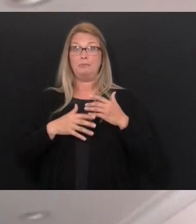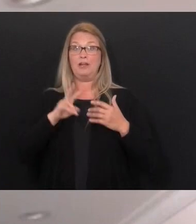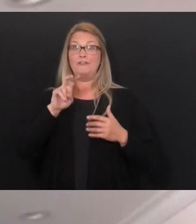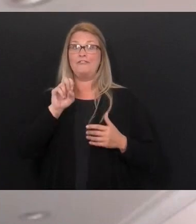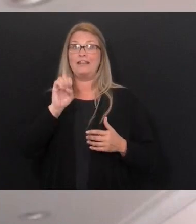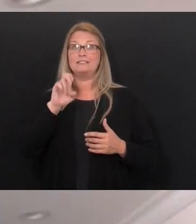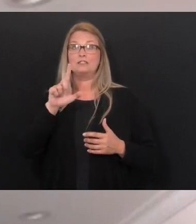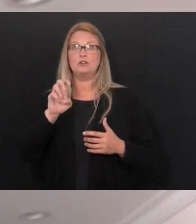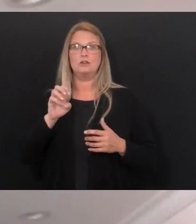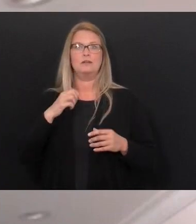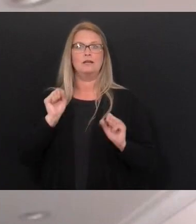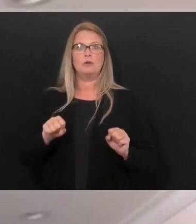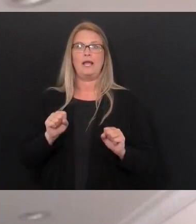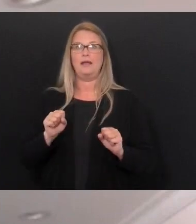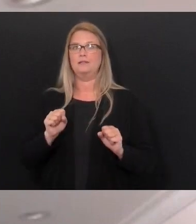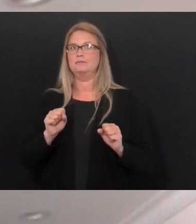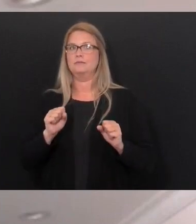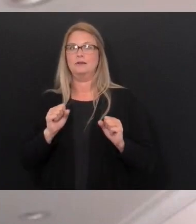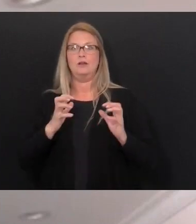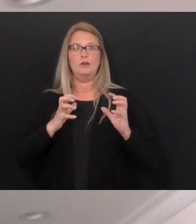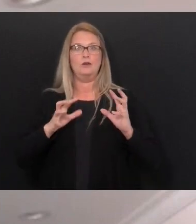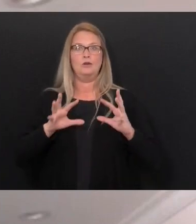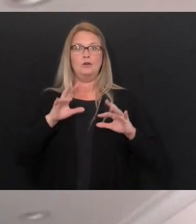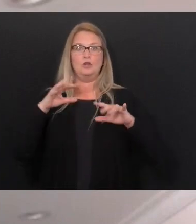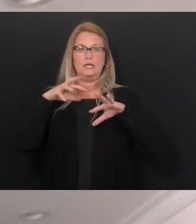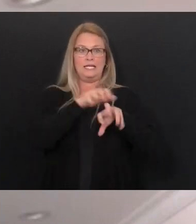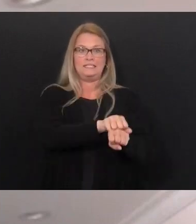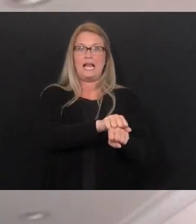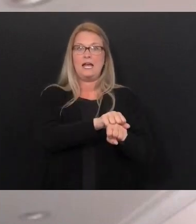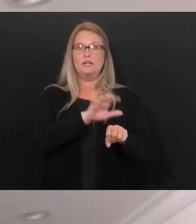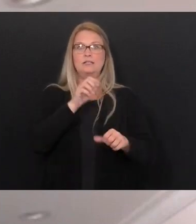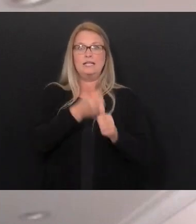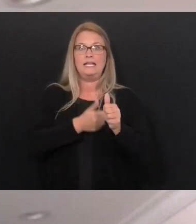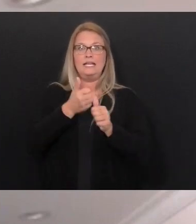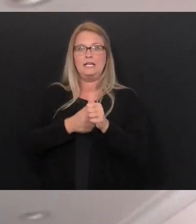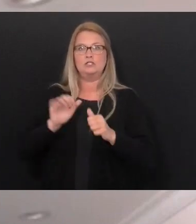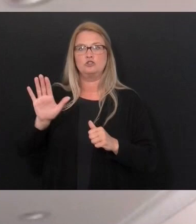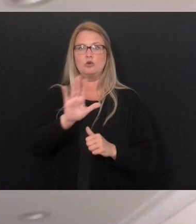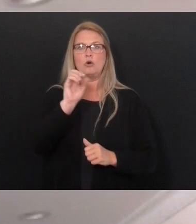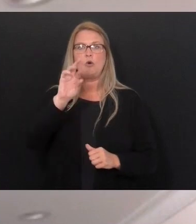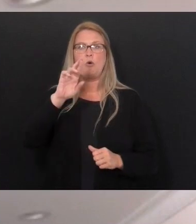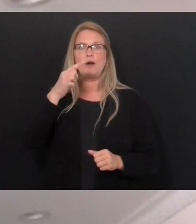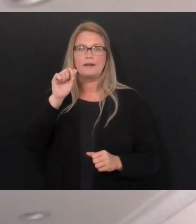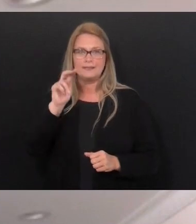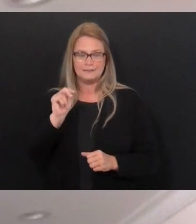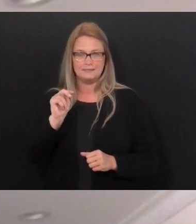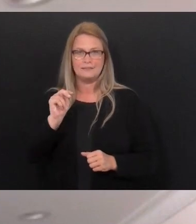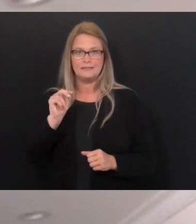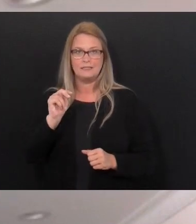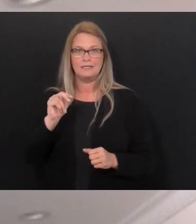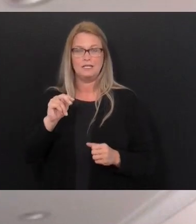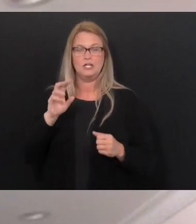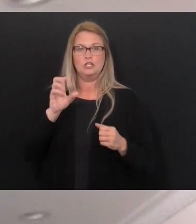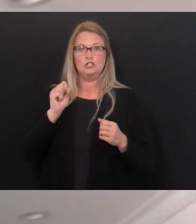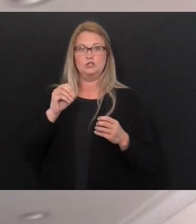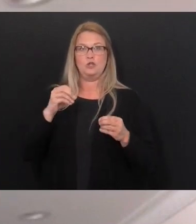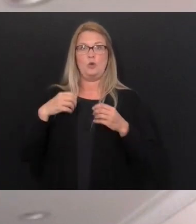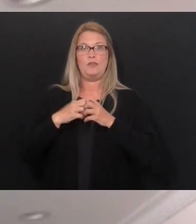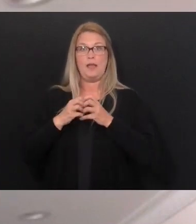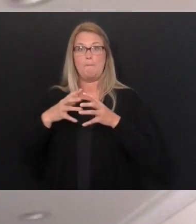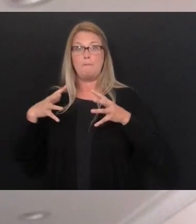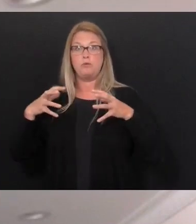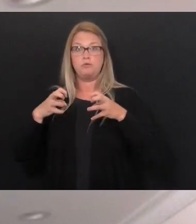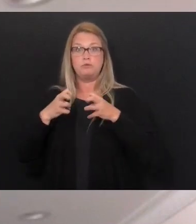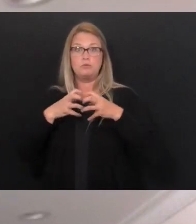every organ, and because obesity, diabetes affects the blood vessels, the way the blood vessels react,